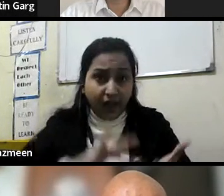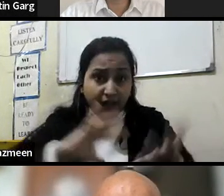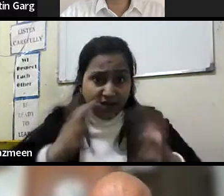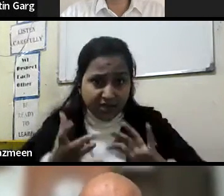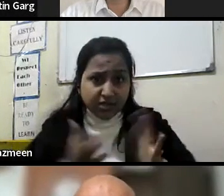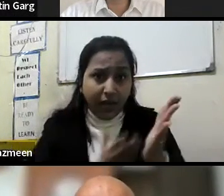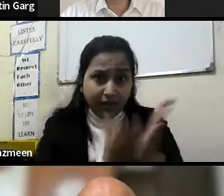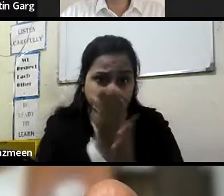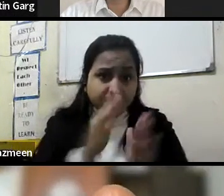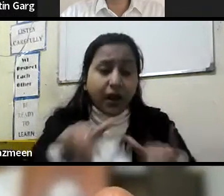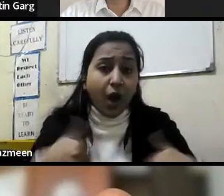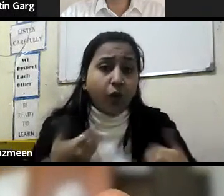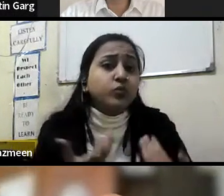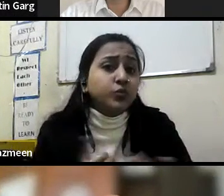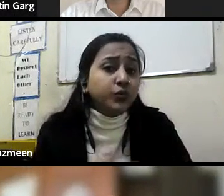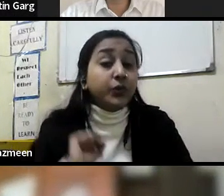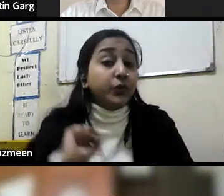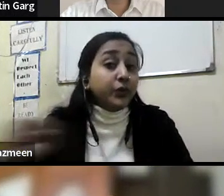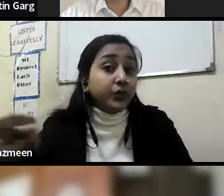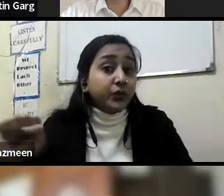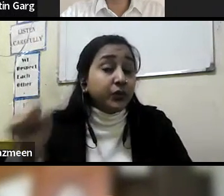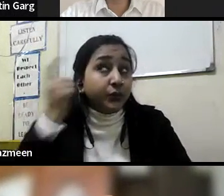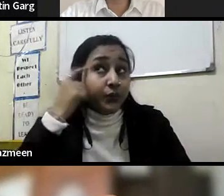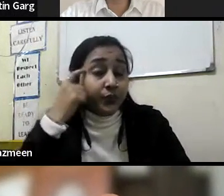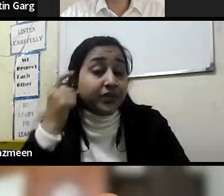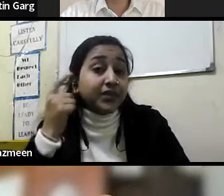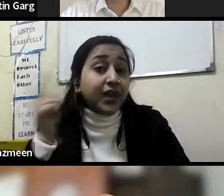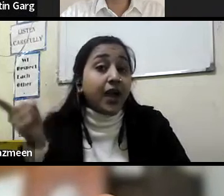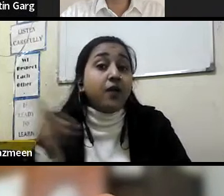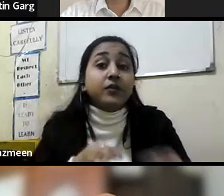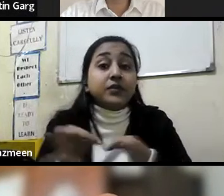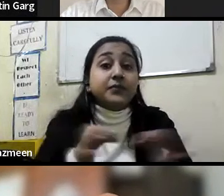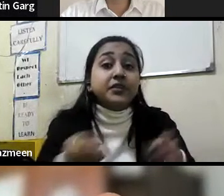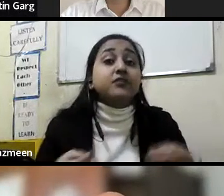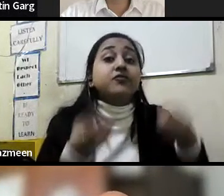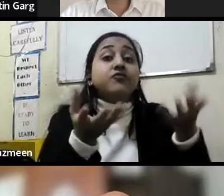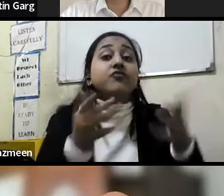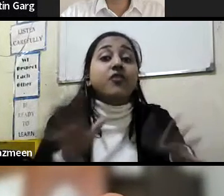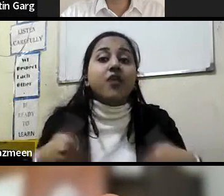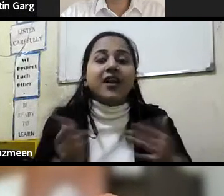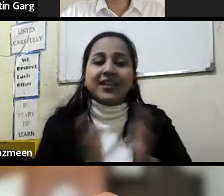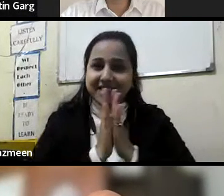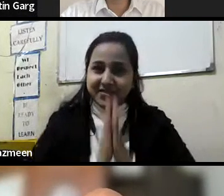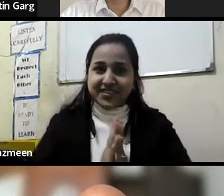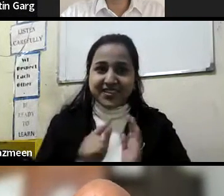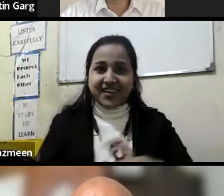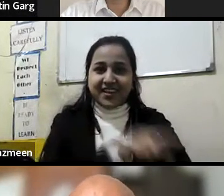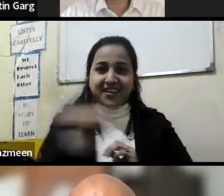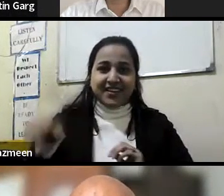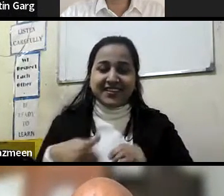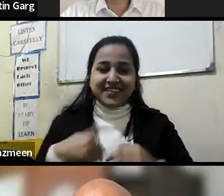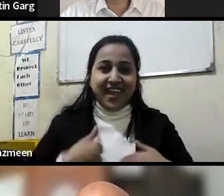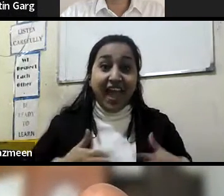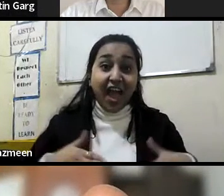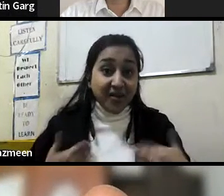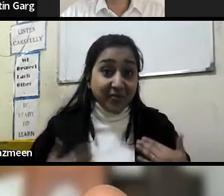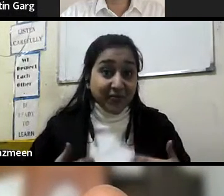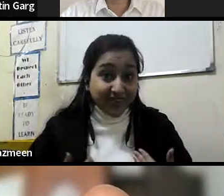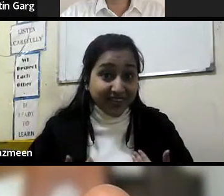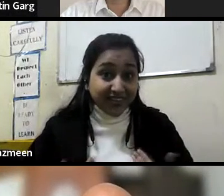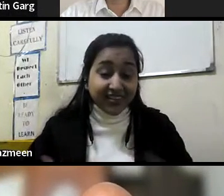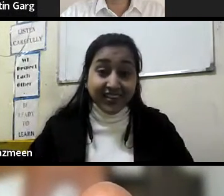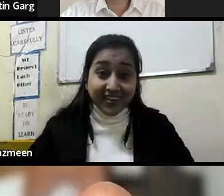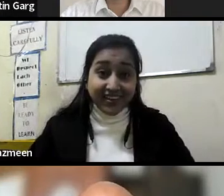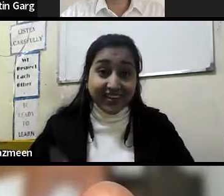accessible. What are your views? What's your advice? So, namaskar everyone, and it's a pleasure to